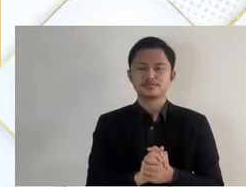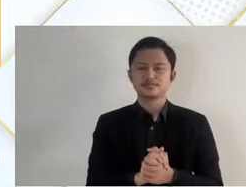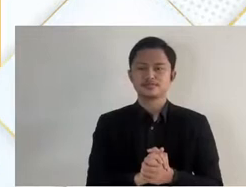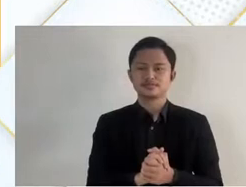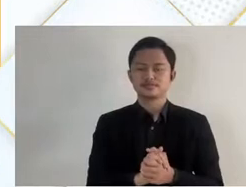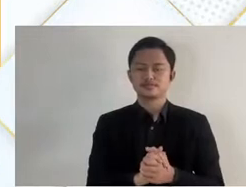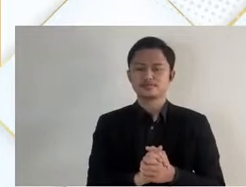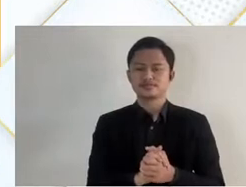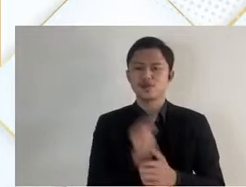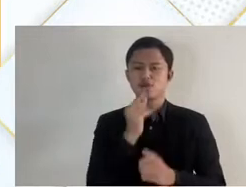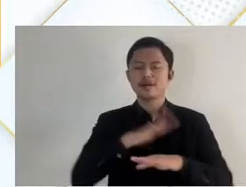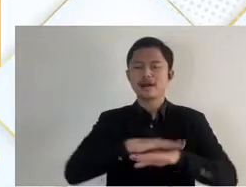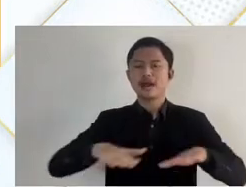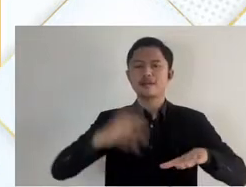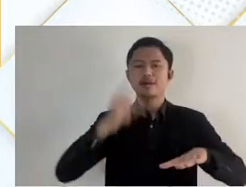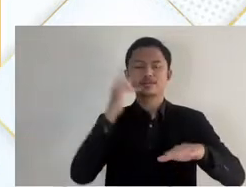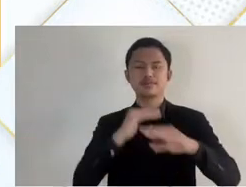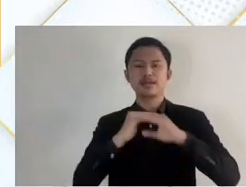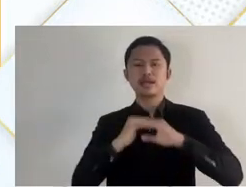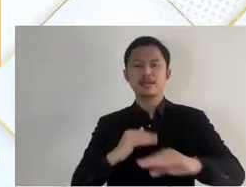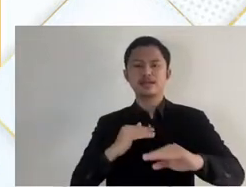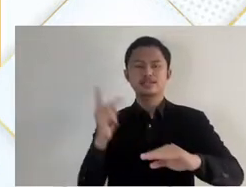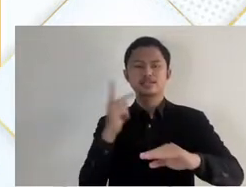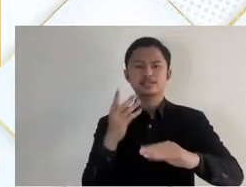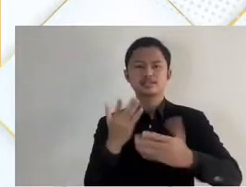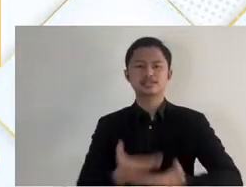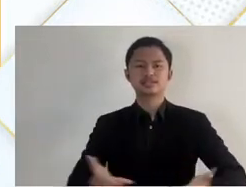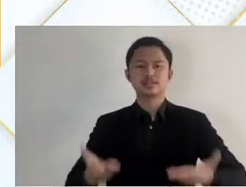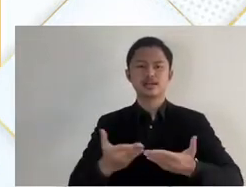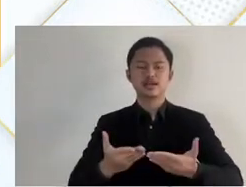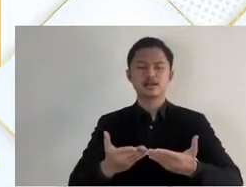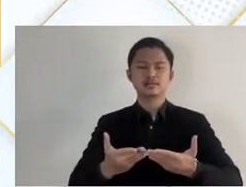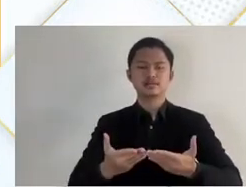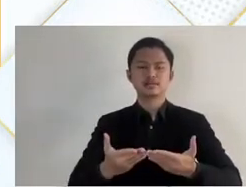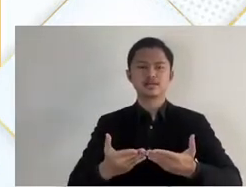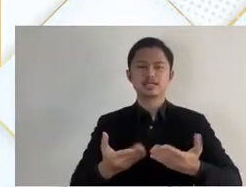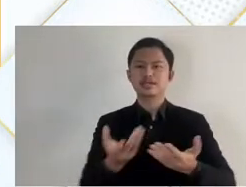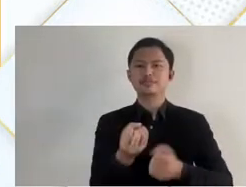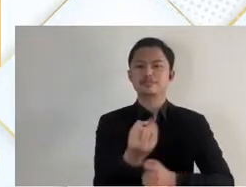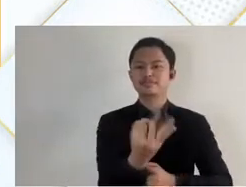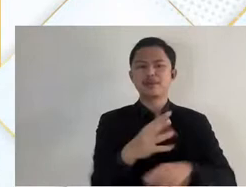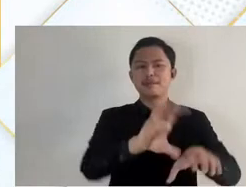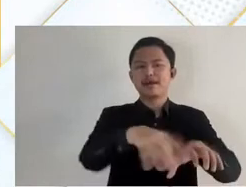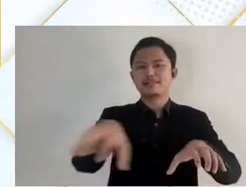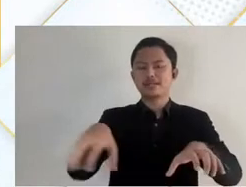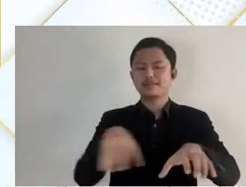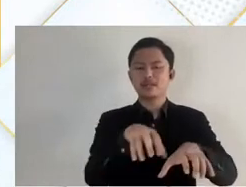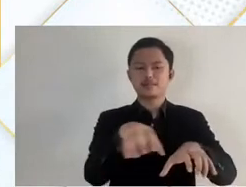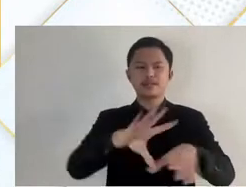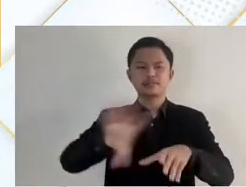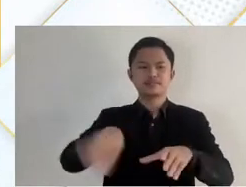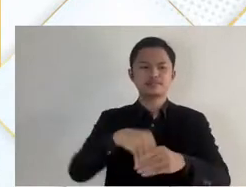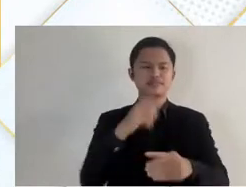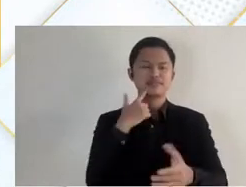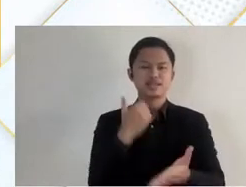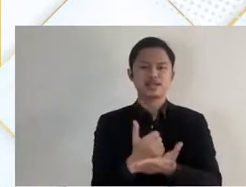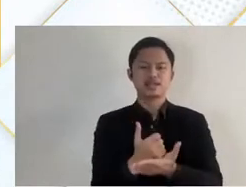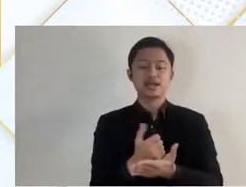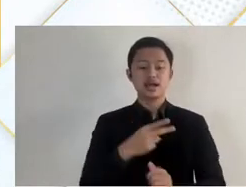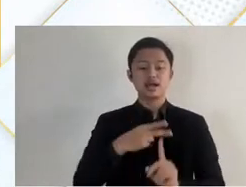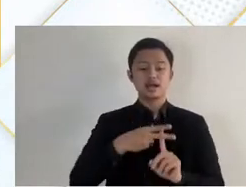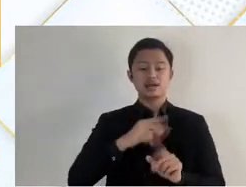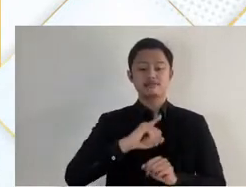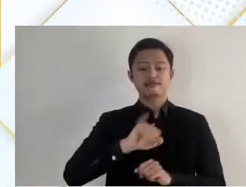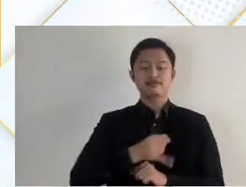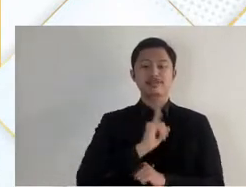with peace and stability in that country or in that region. Fiji would also like to give credence to the huge